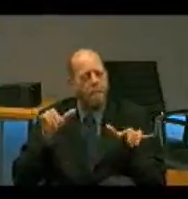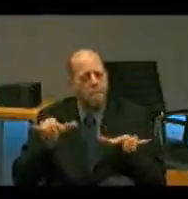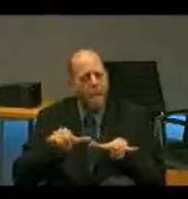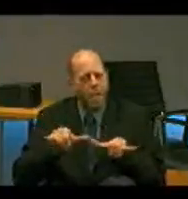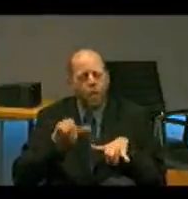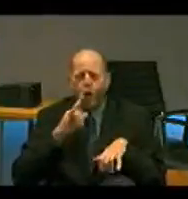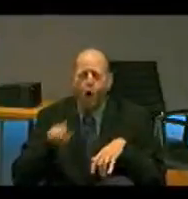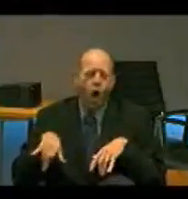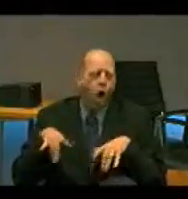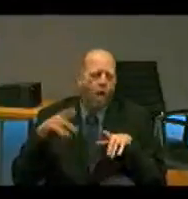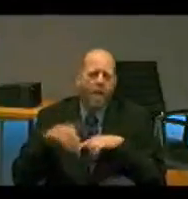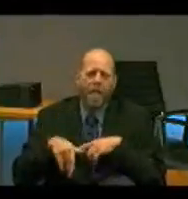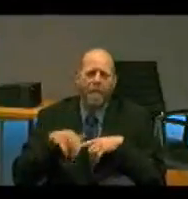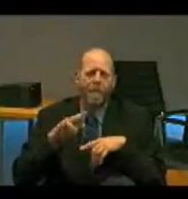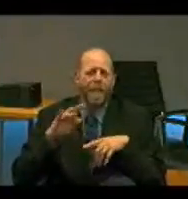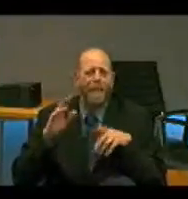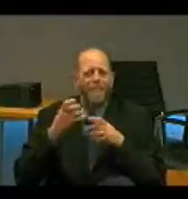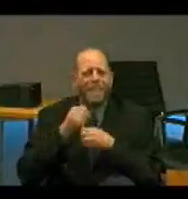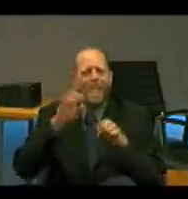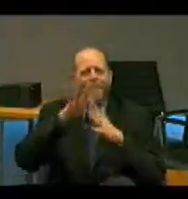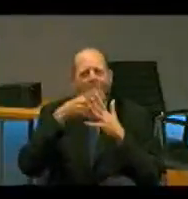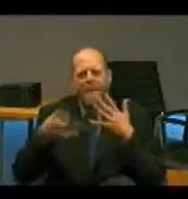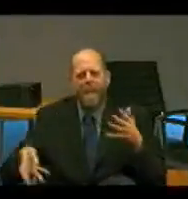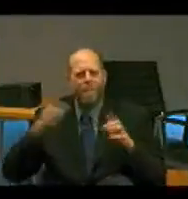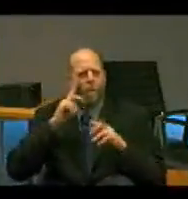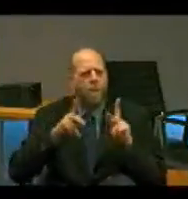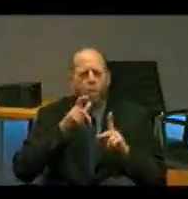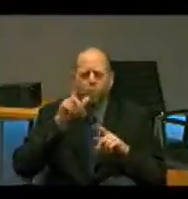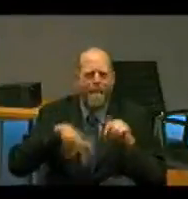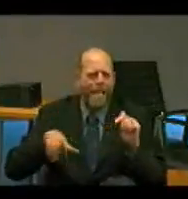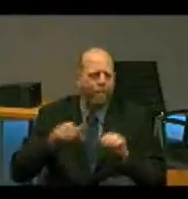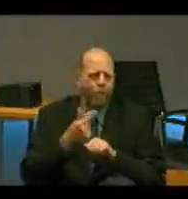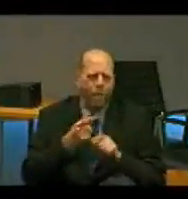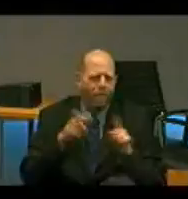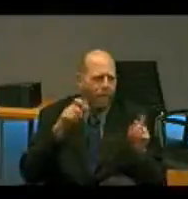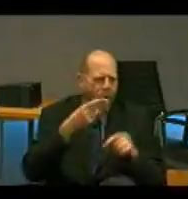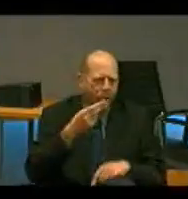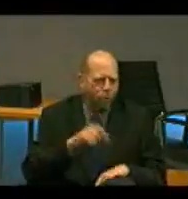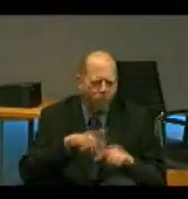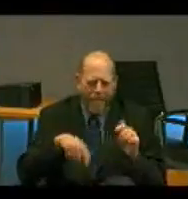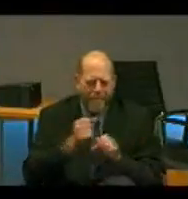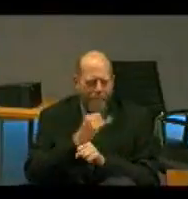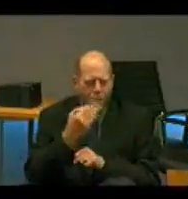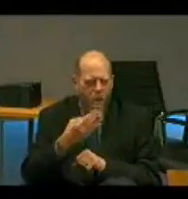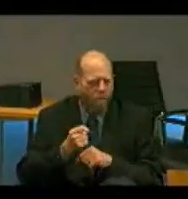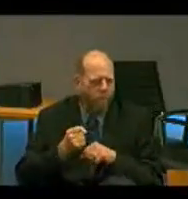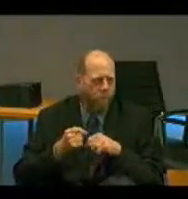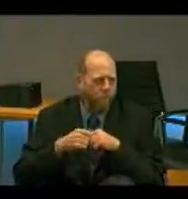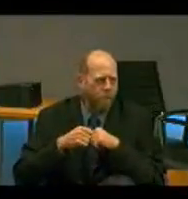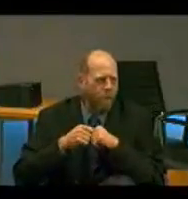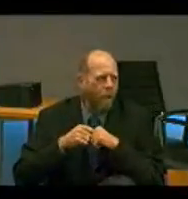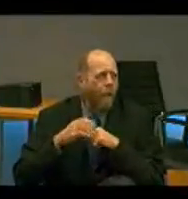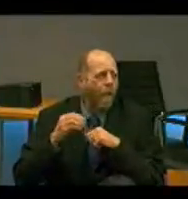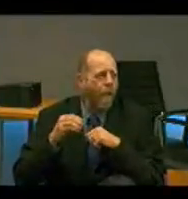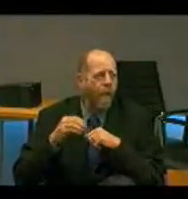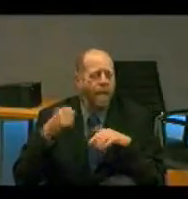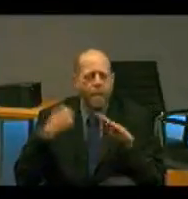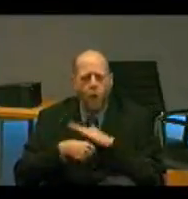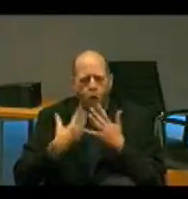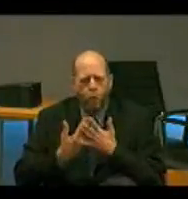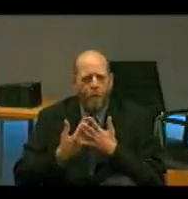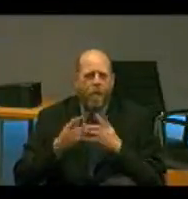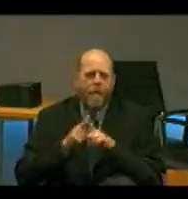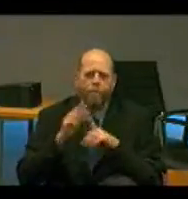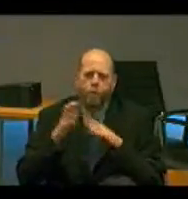already cutting the safety net that people who can't graduate from high school and can't get jobs would rely on. And incarceration,